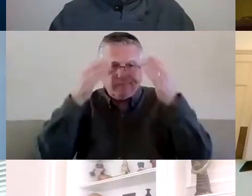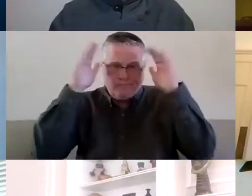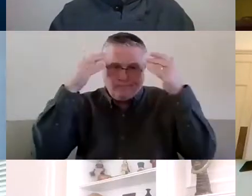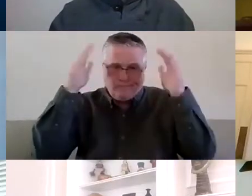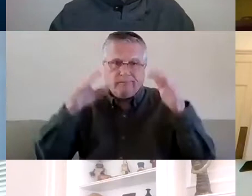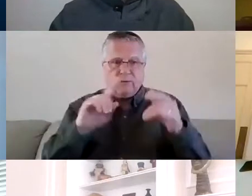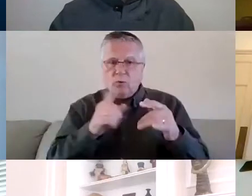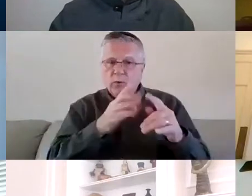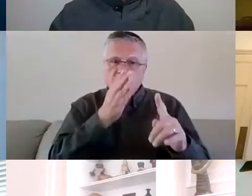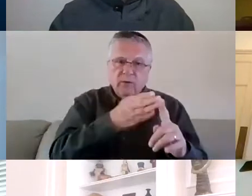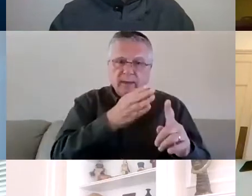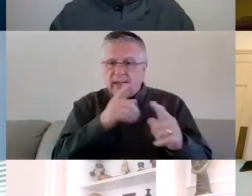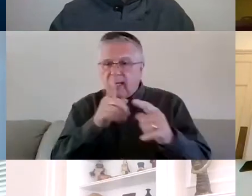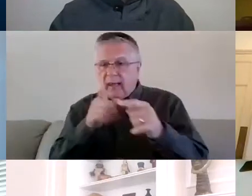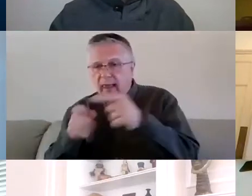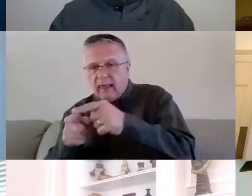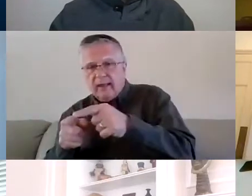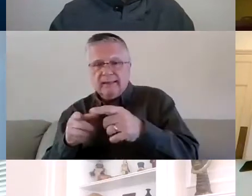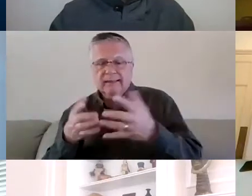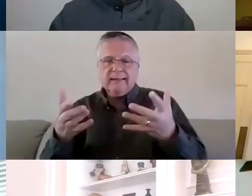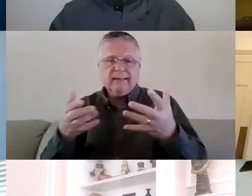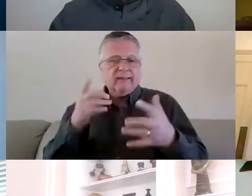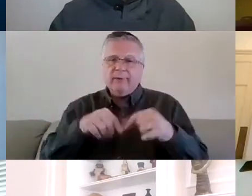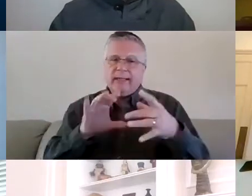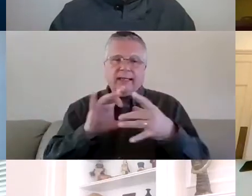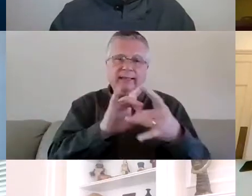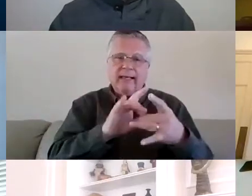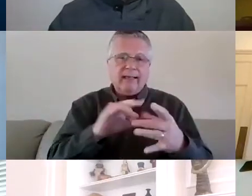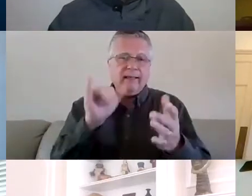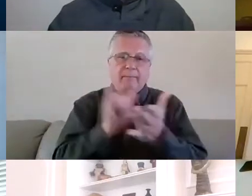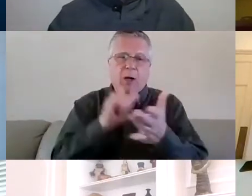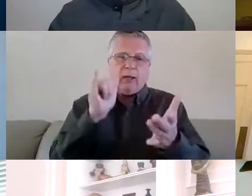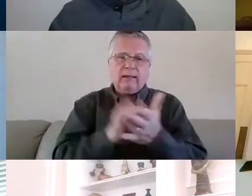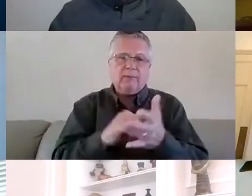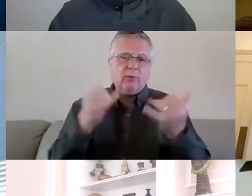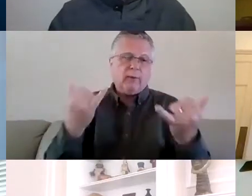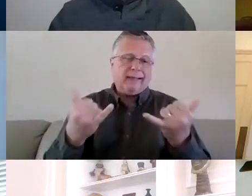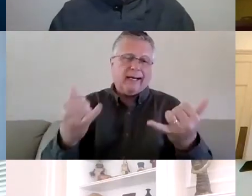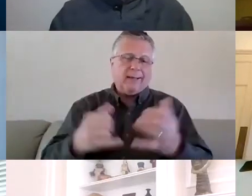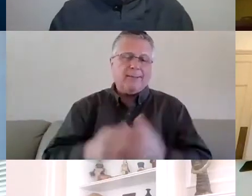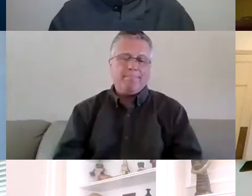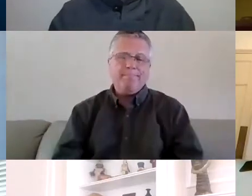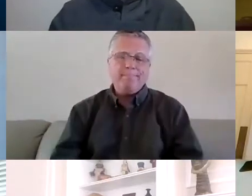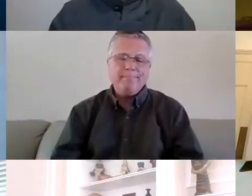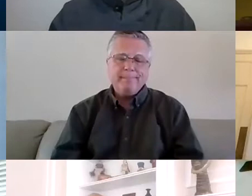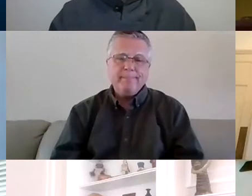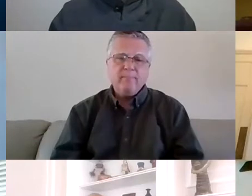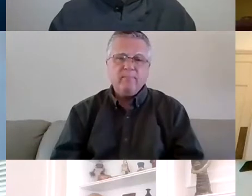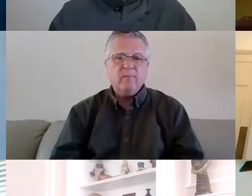directly to the source. It's just not possible medically at the moment. Okay.